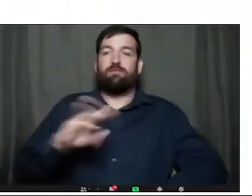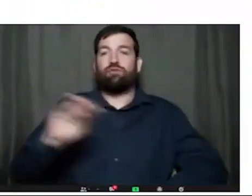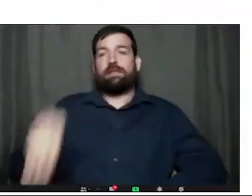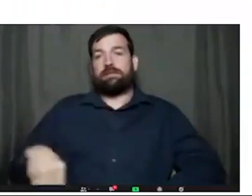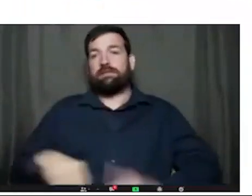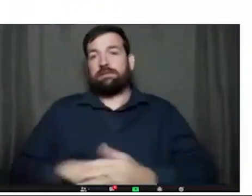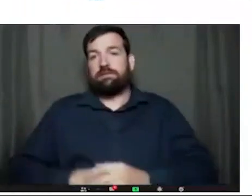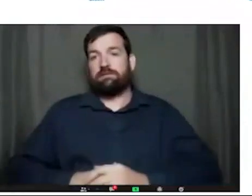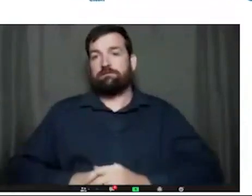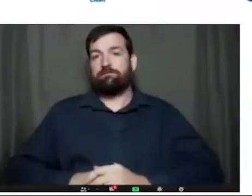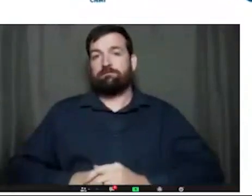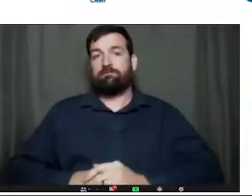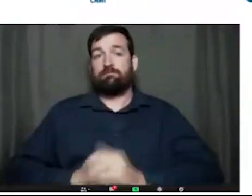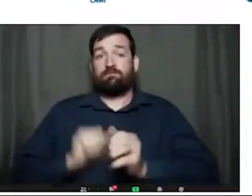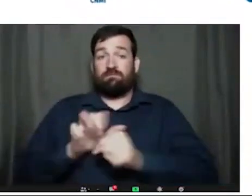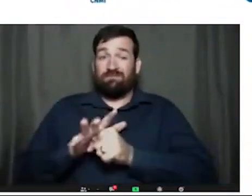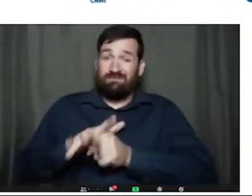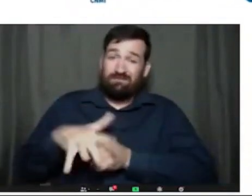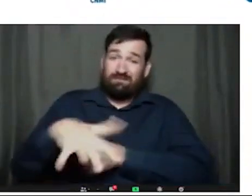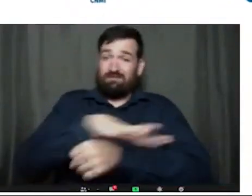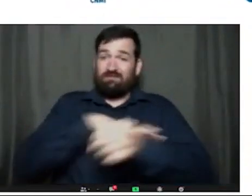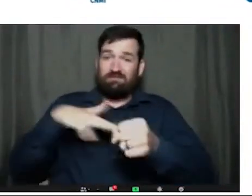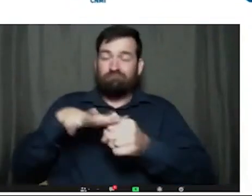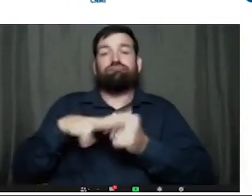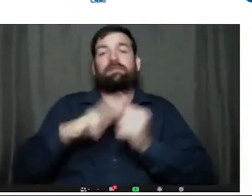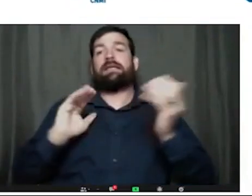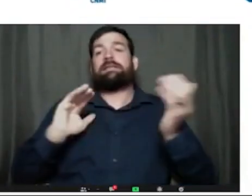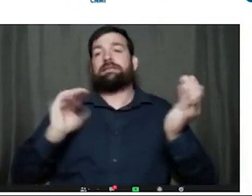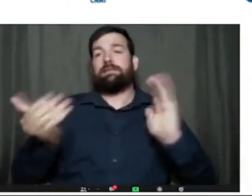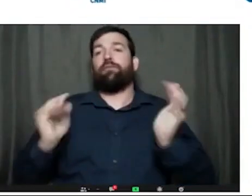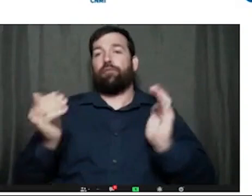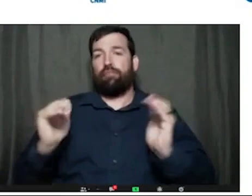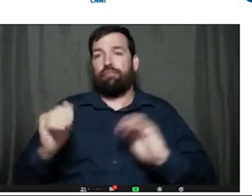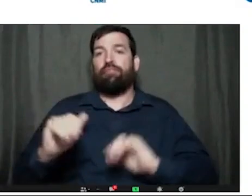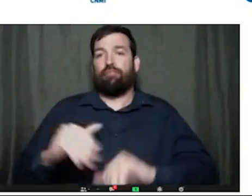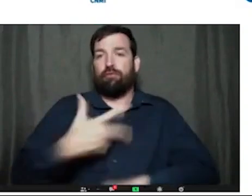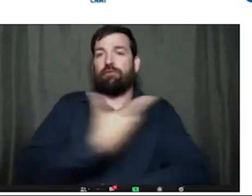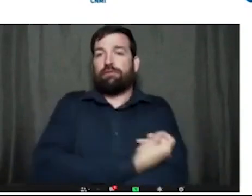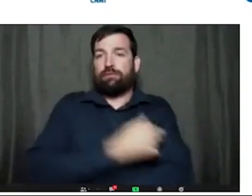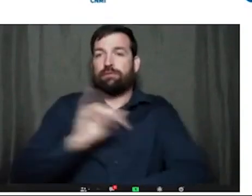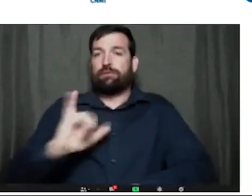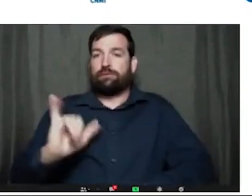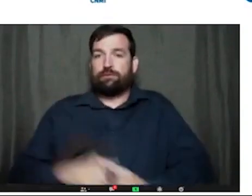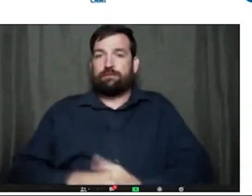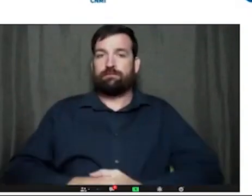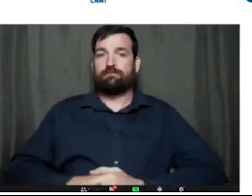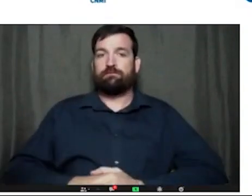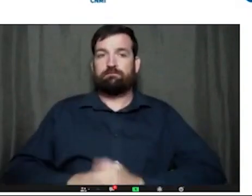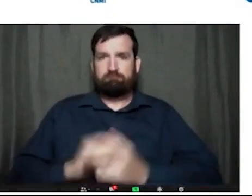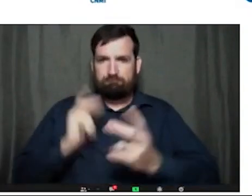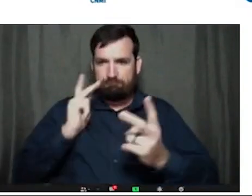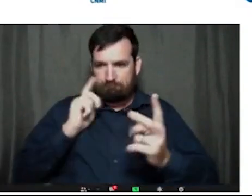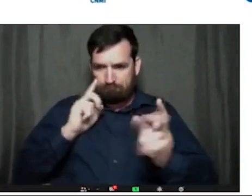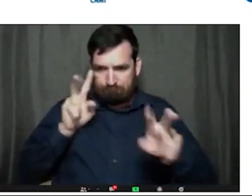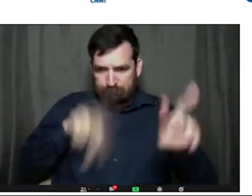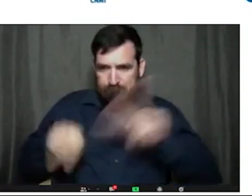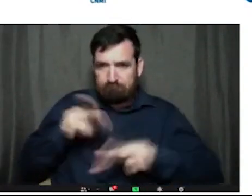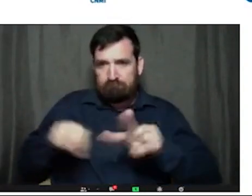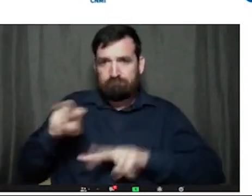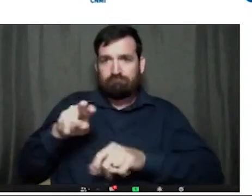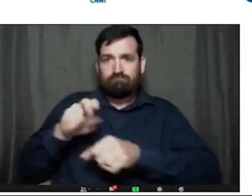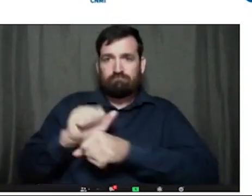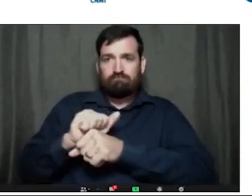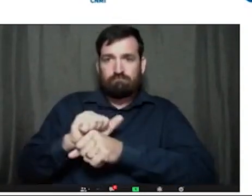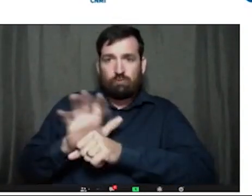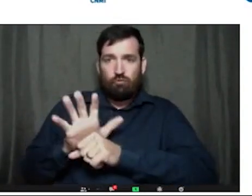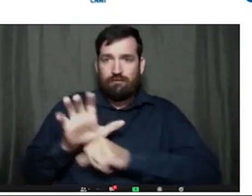that surround us are right there with us as well. And so as we look at how cases are rising in certain areas, this may explain why